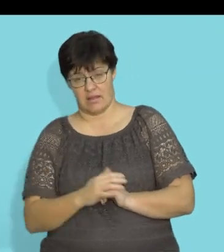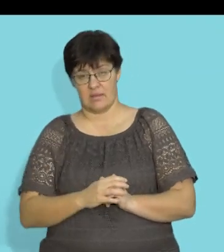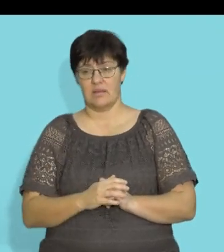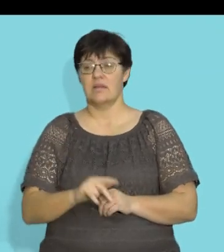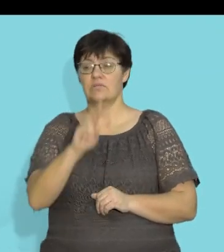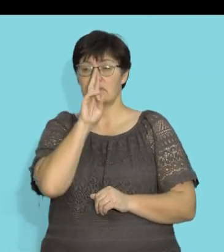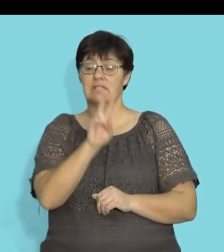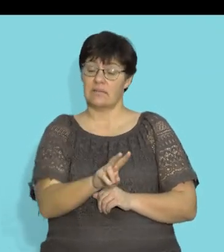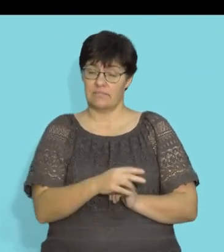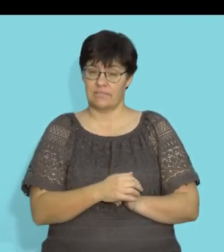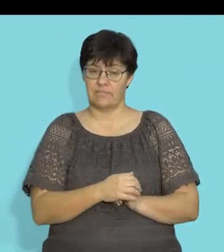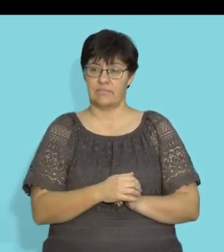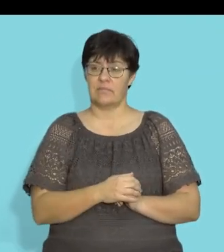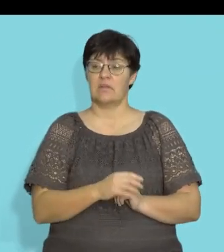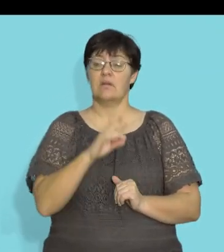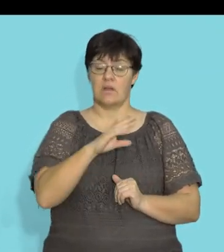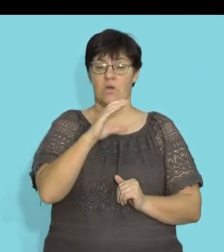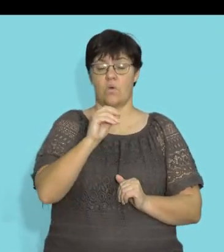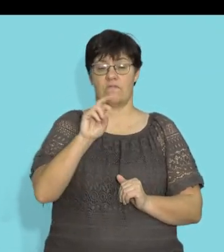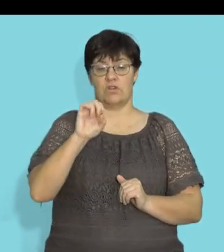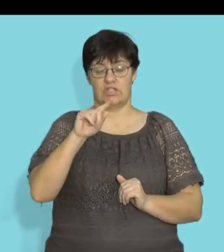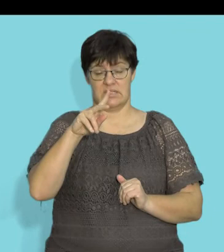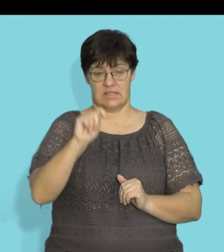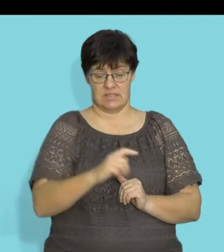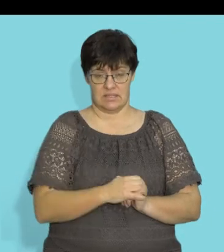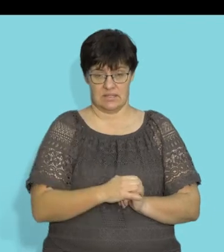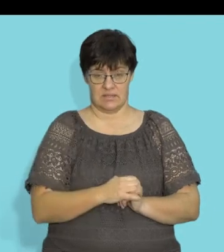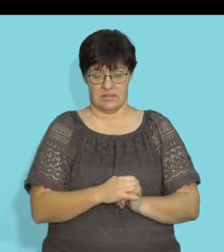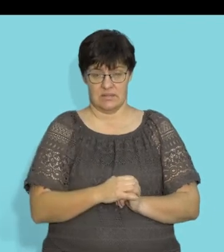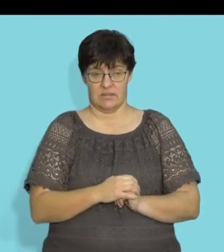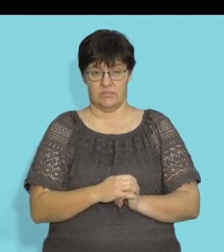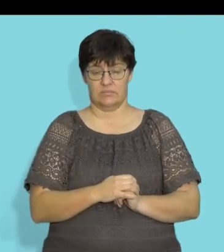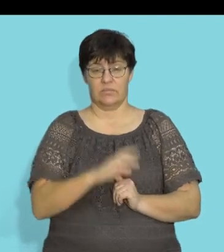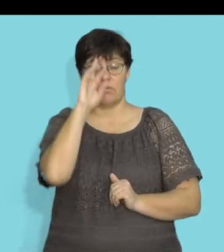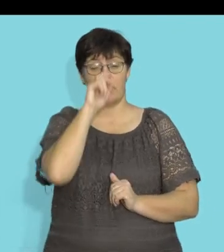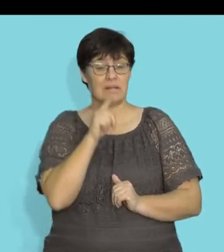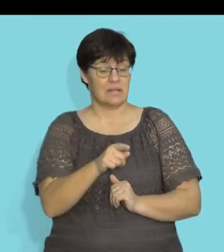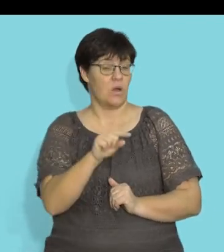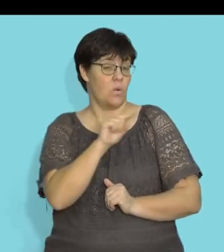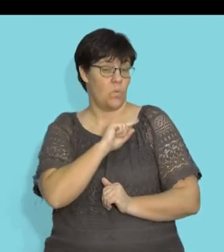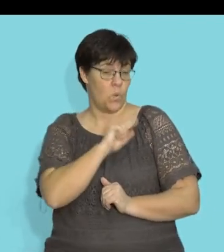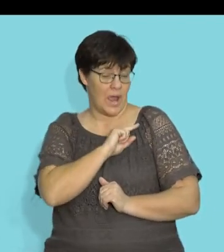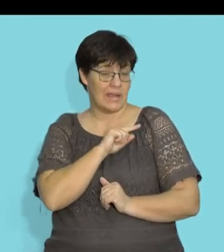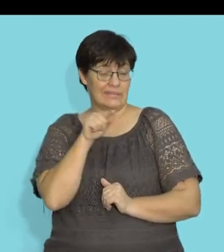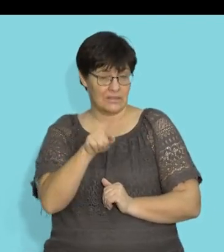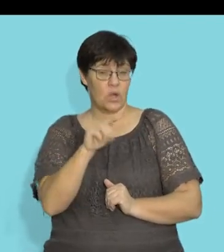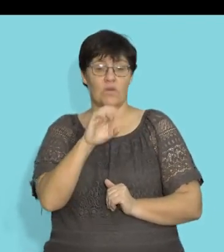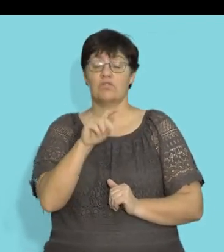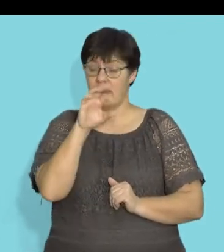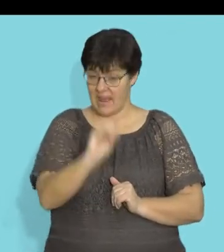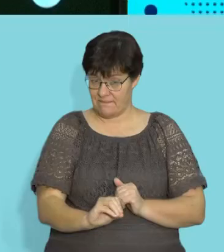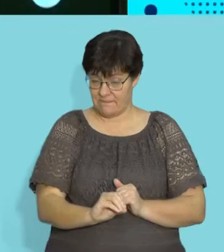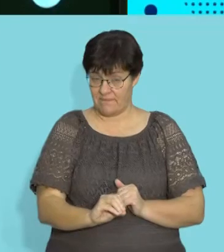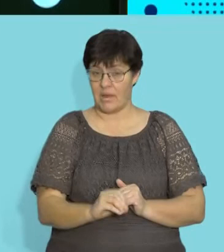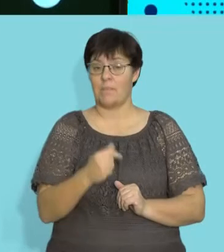we can assume that the series is convergent. Cool, guys. So just a reminder, because the series is